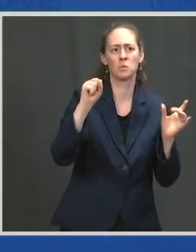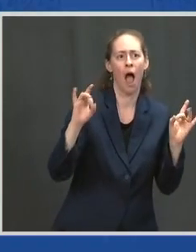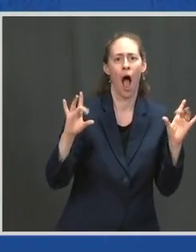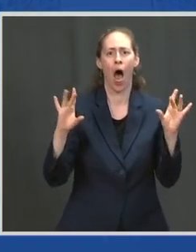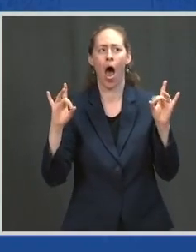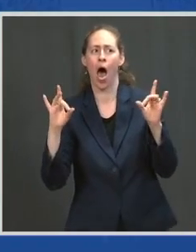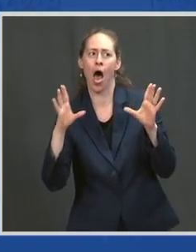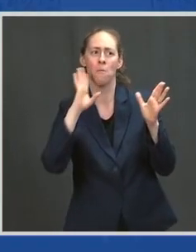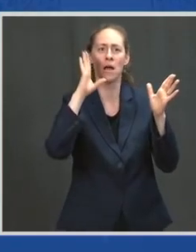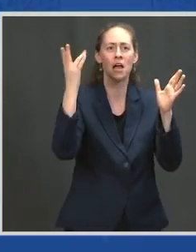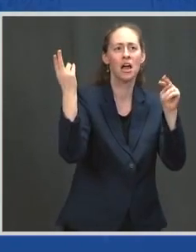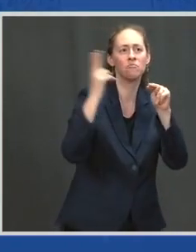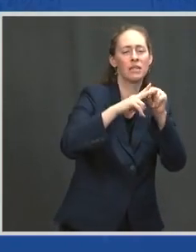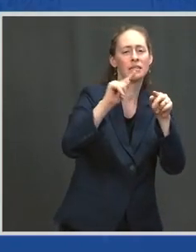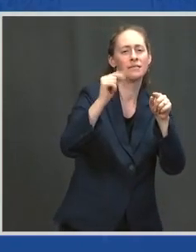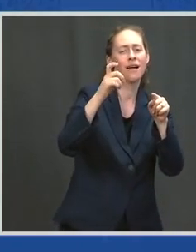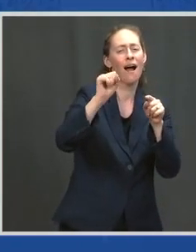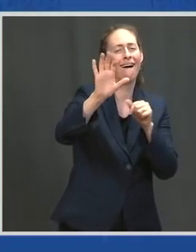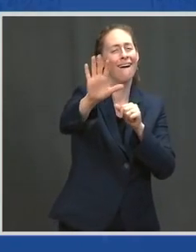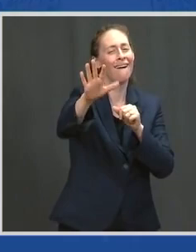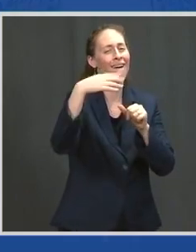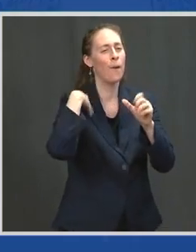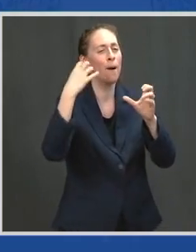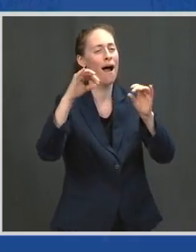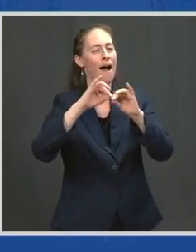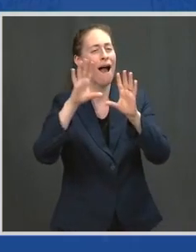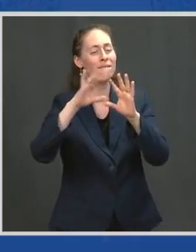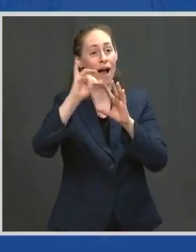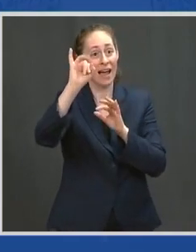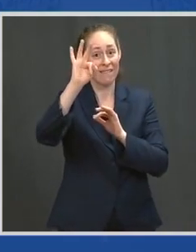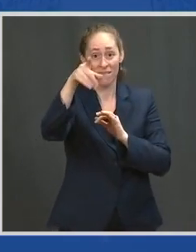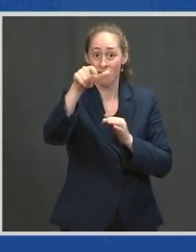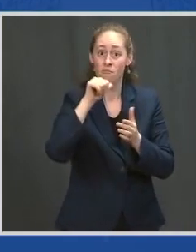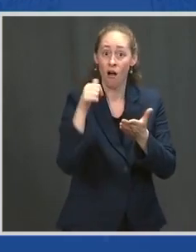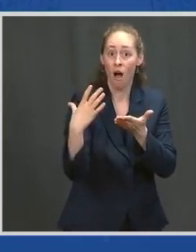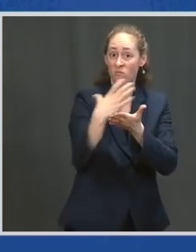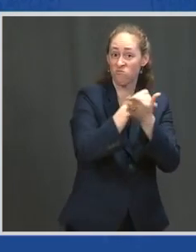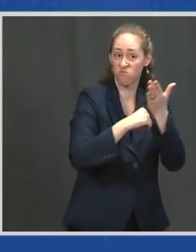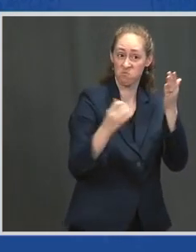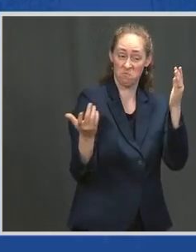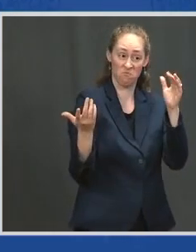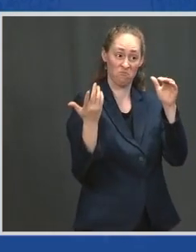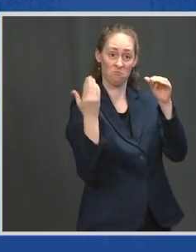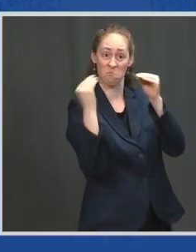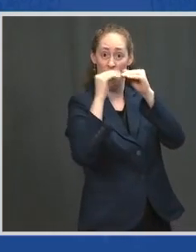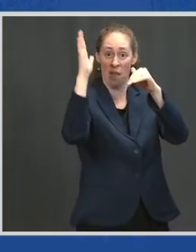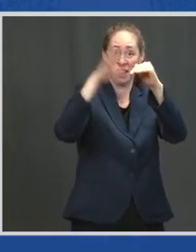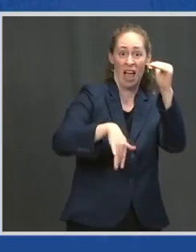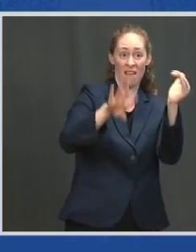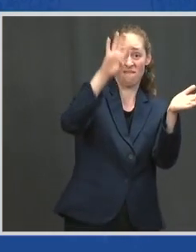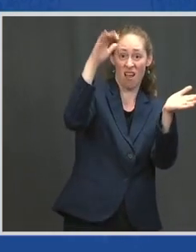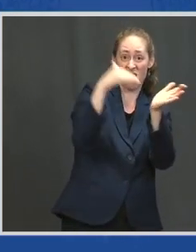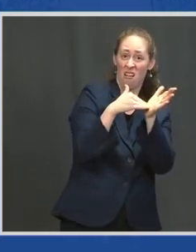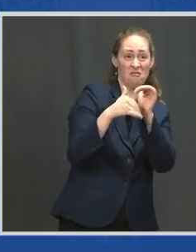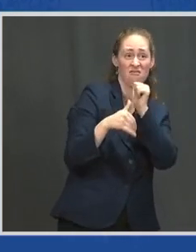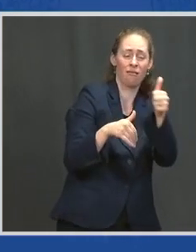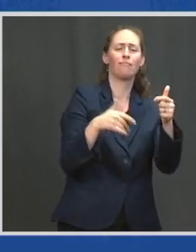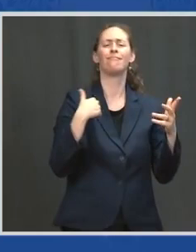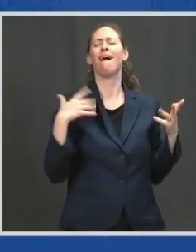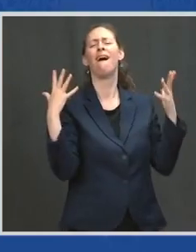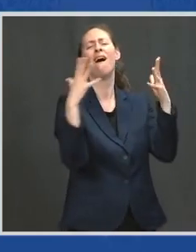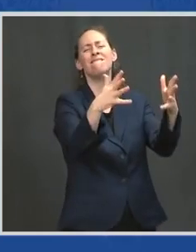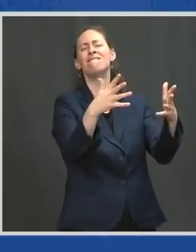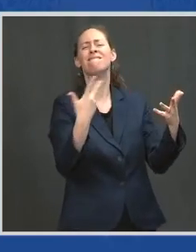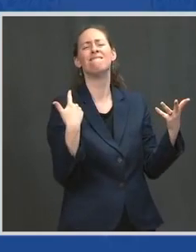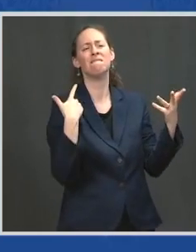a single penny in taxes. And we will not increase the deficit either, unlike the last gigantic tax cut, which increased